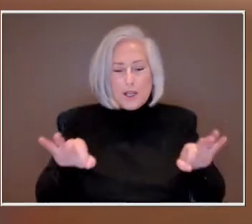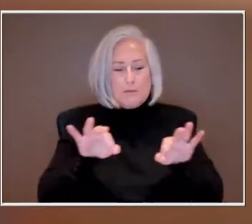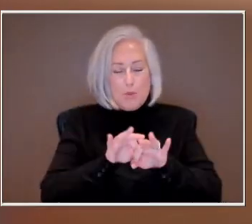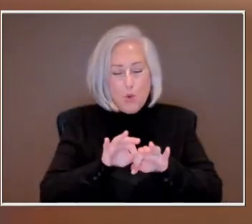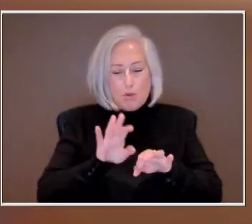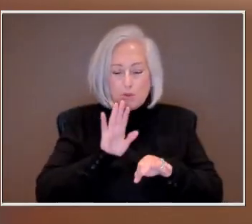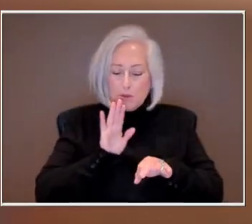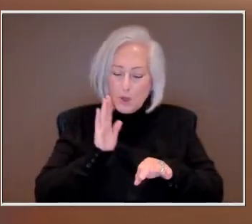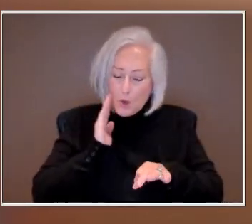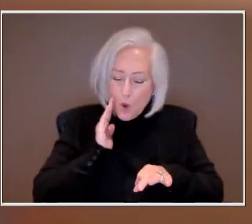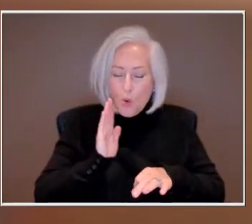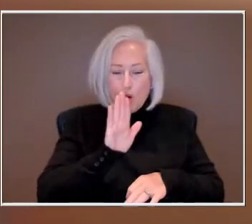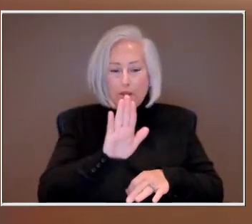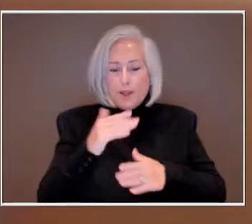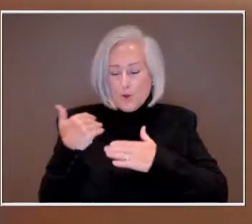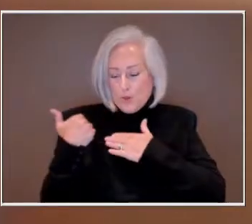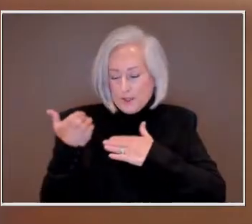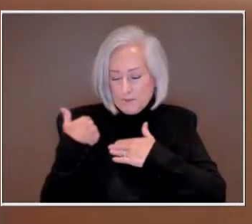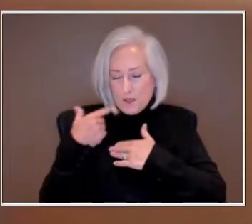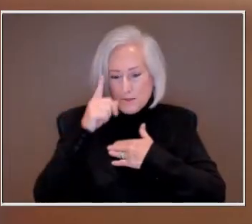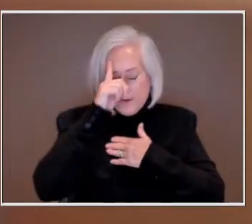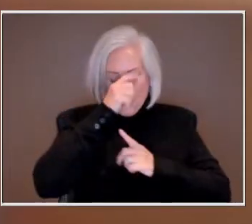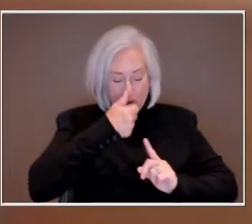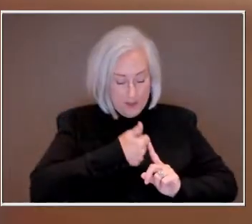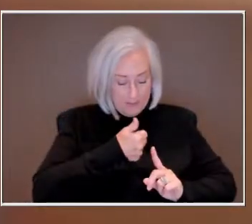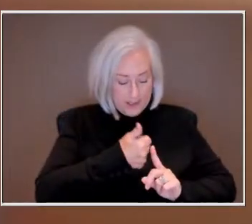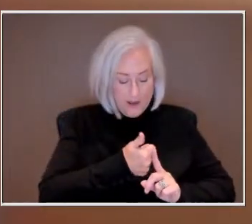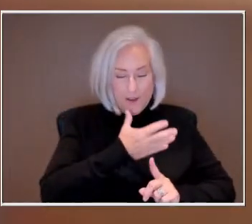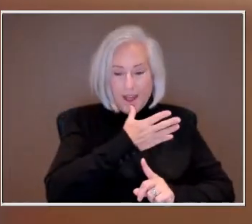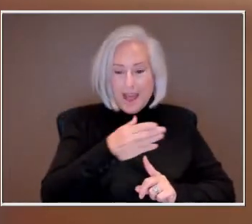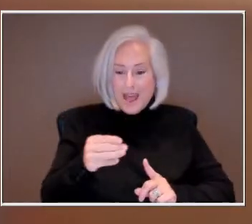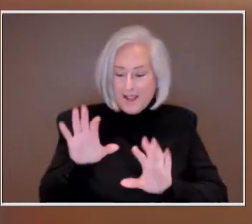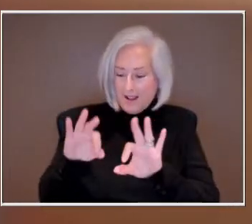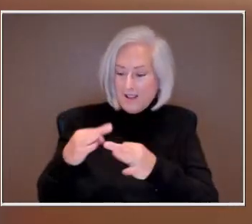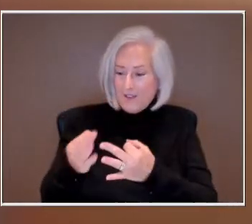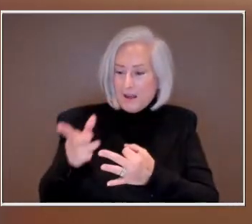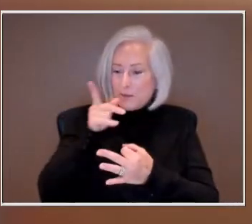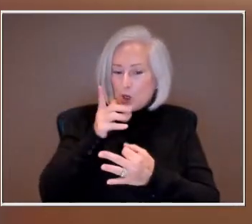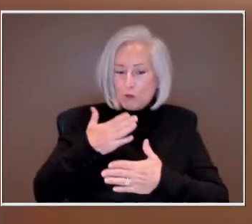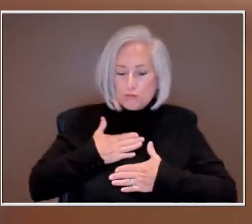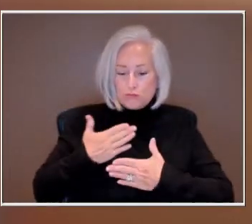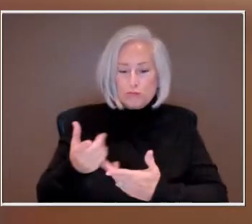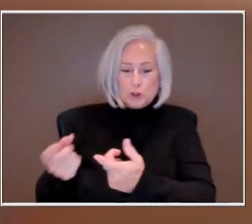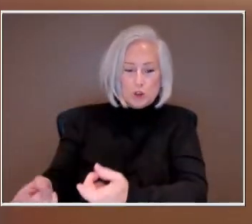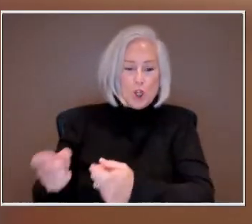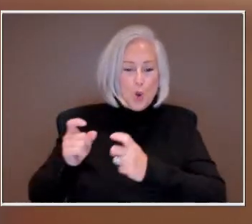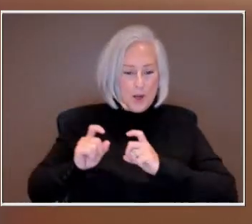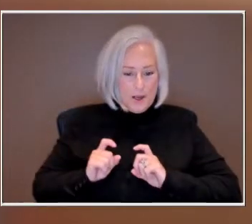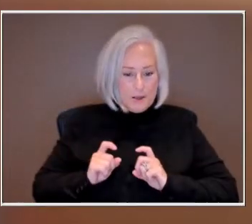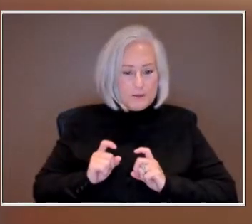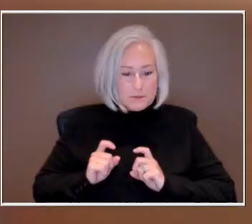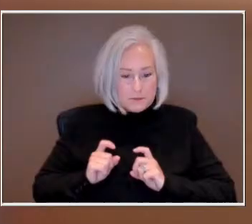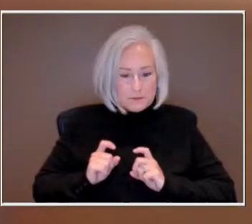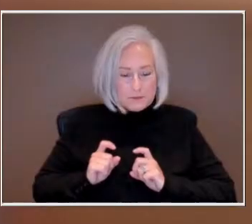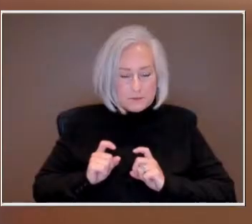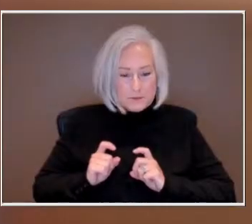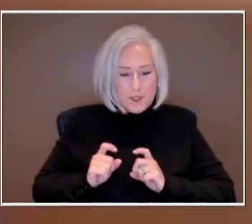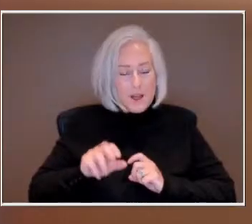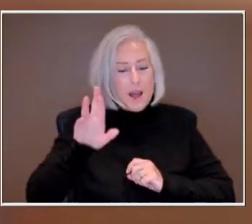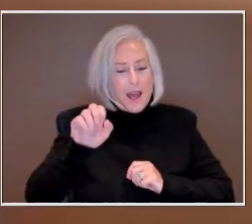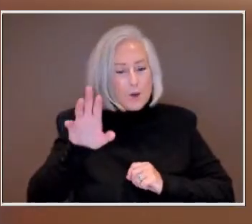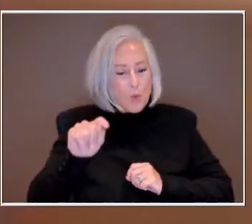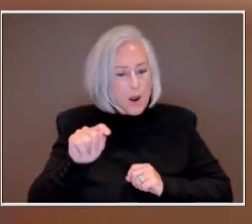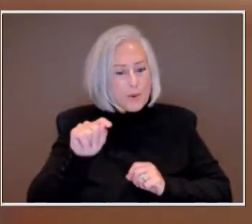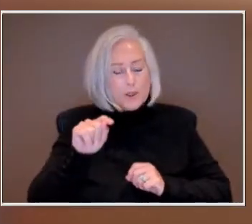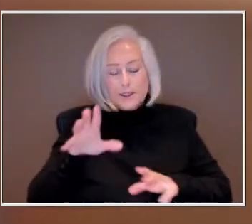is to themselves and to the donor family. And I think Robert has exemplified that in the most excellent way that I